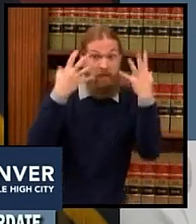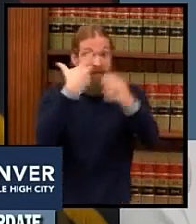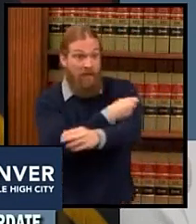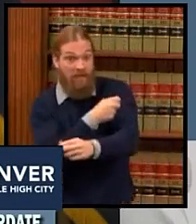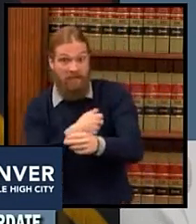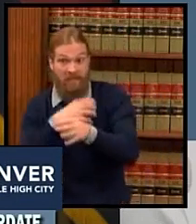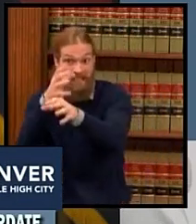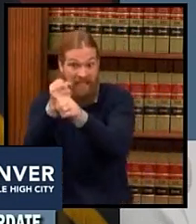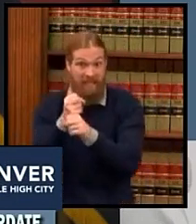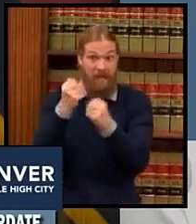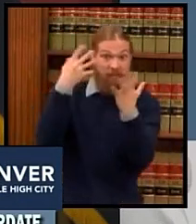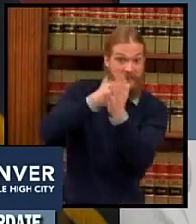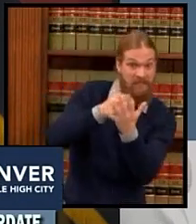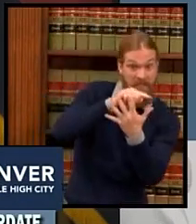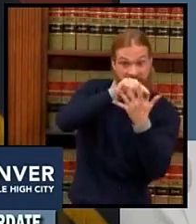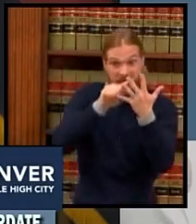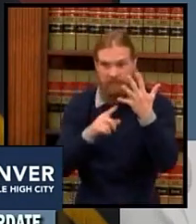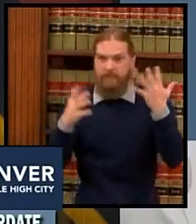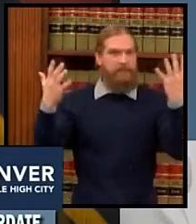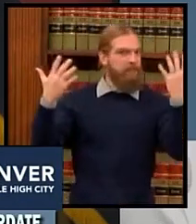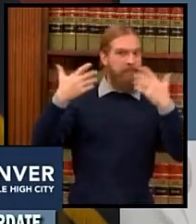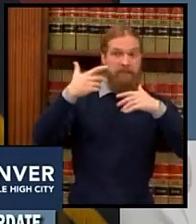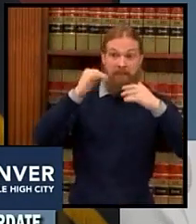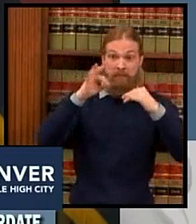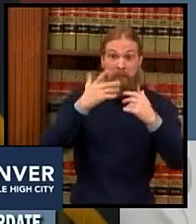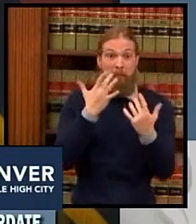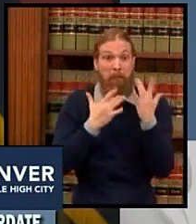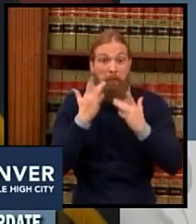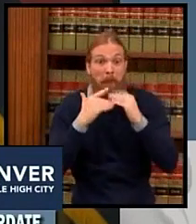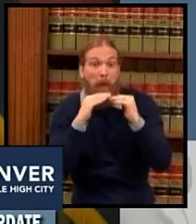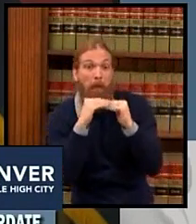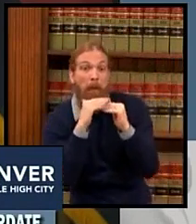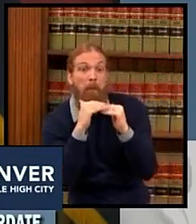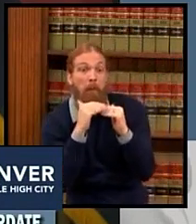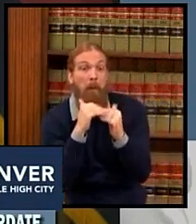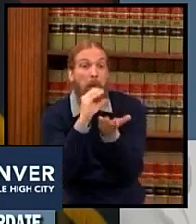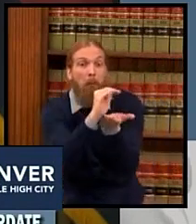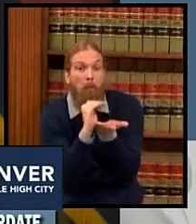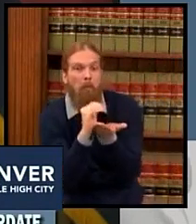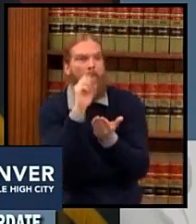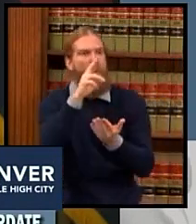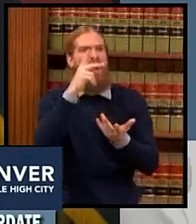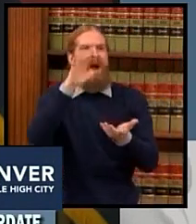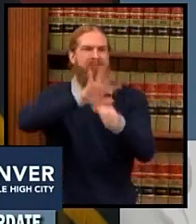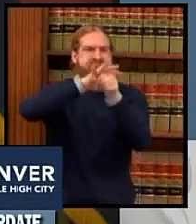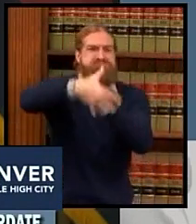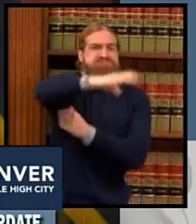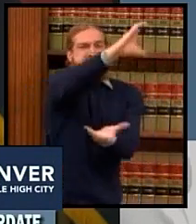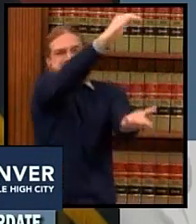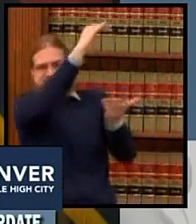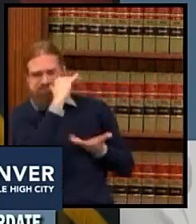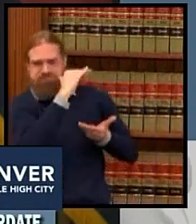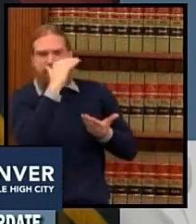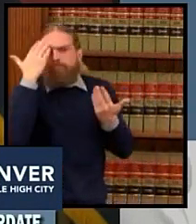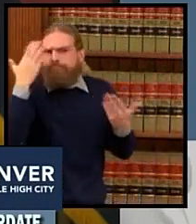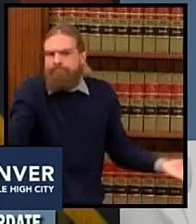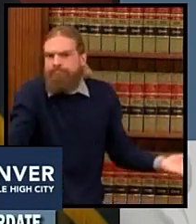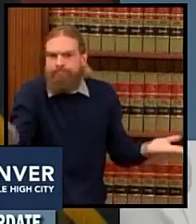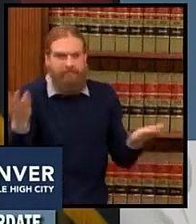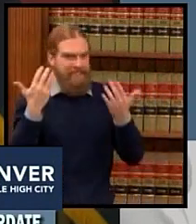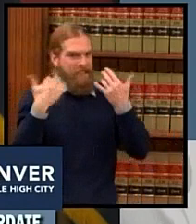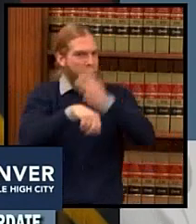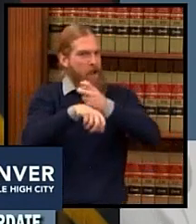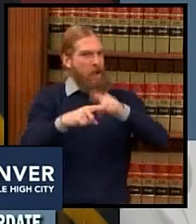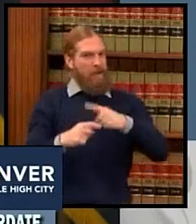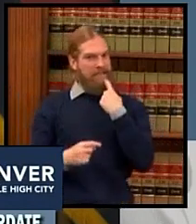it's minimal, if it's far short of what we need, which is what we've been receiving, far short of what we need, we have to be